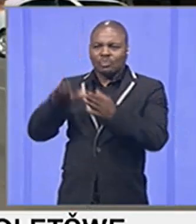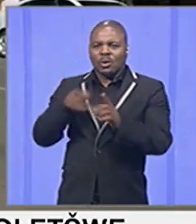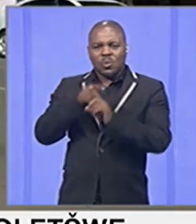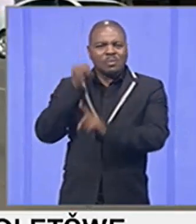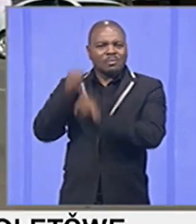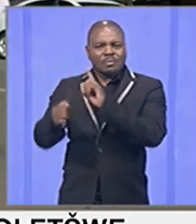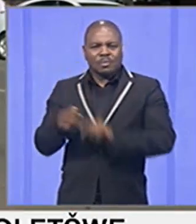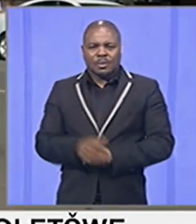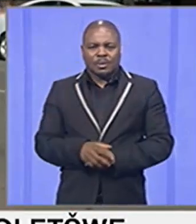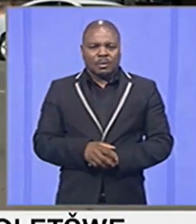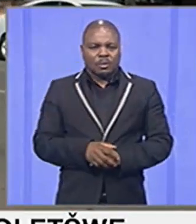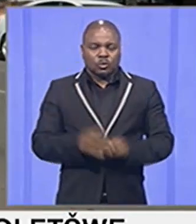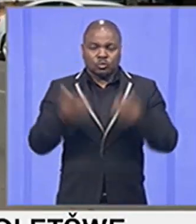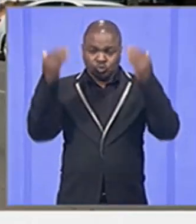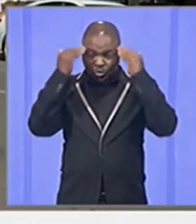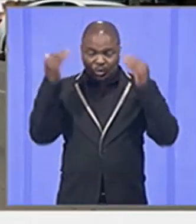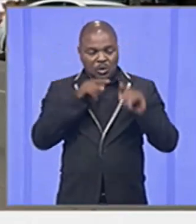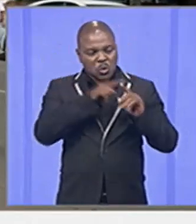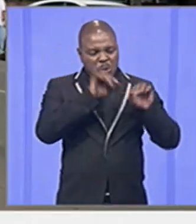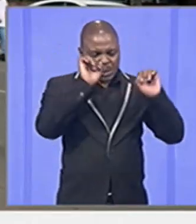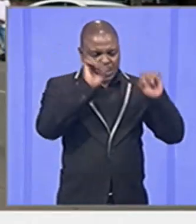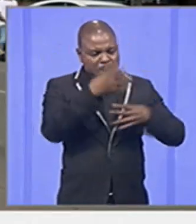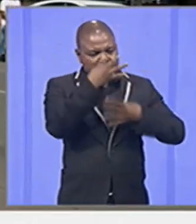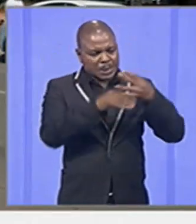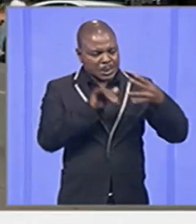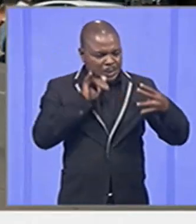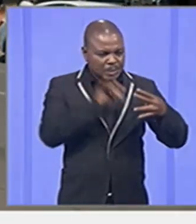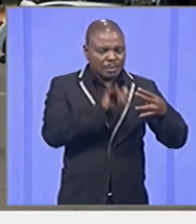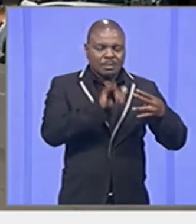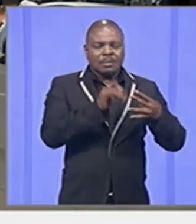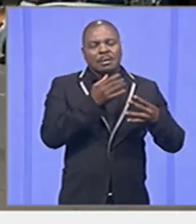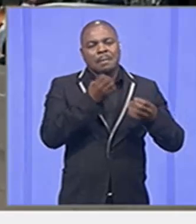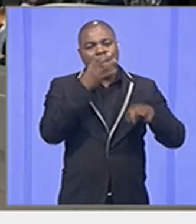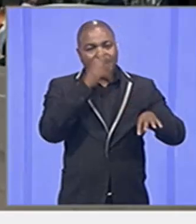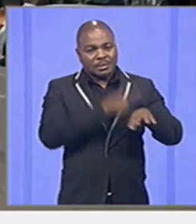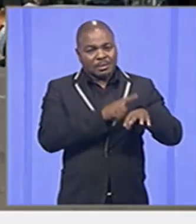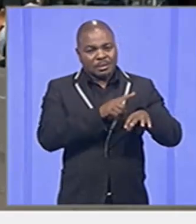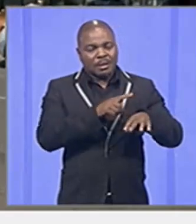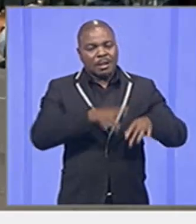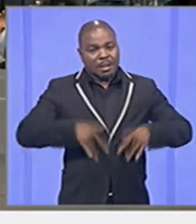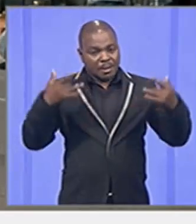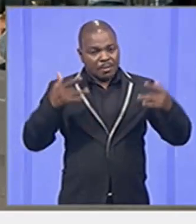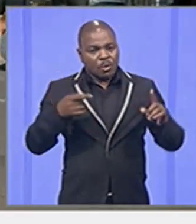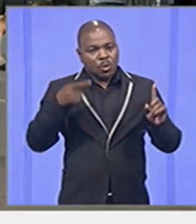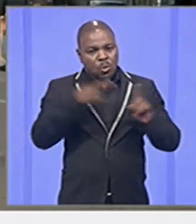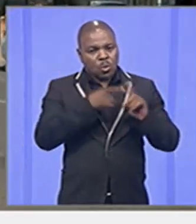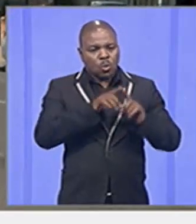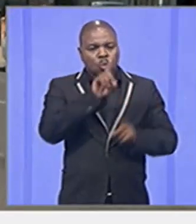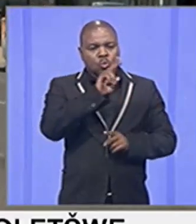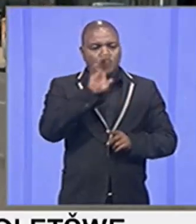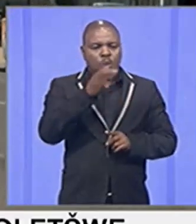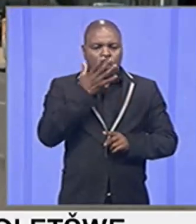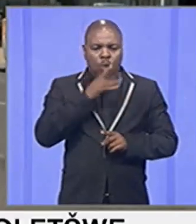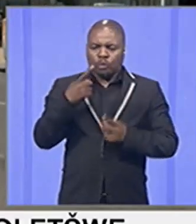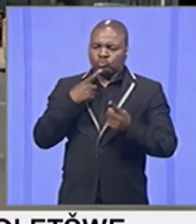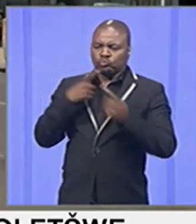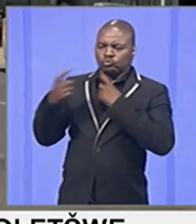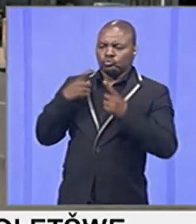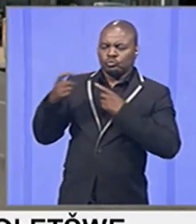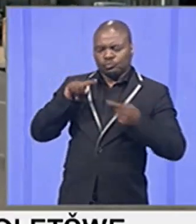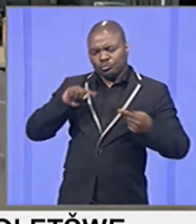ga gore moahlodi a latlhele Themba Dube bophelo ka moka kgolegong maga a mmalwa, Dube o ile a tšweletše gore o rata go ipelaetša malebana le sephetho